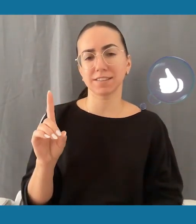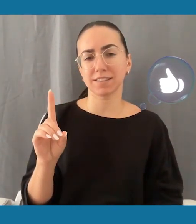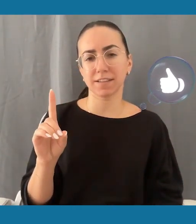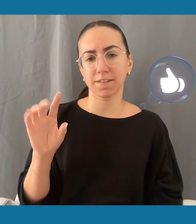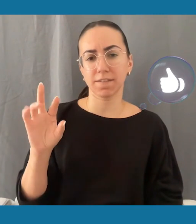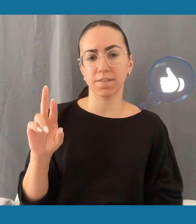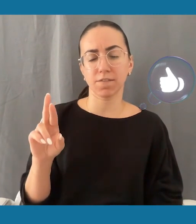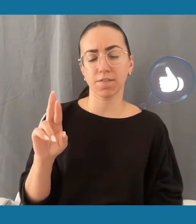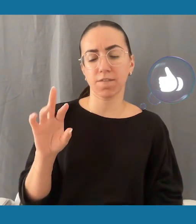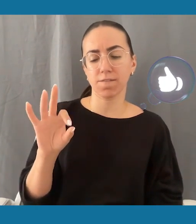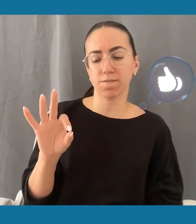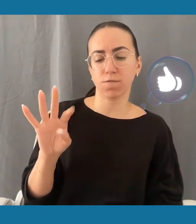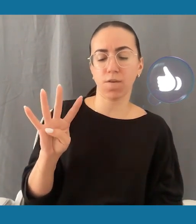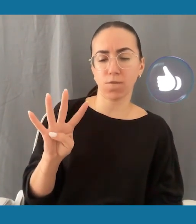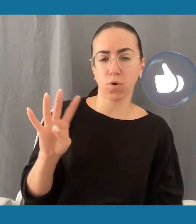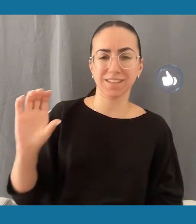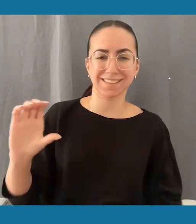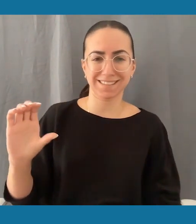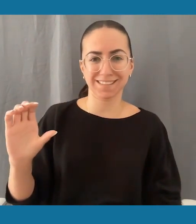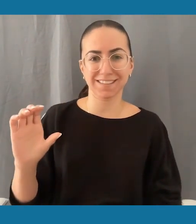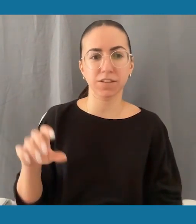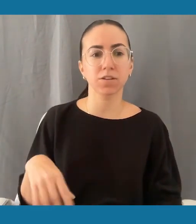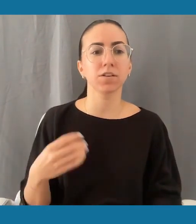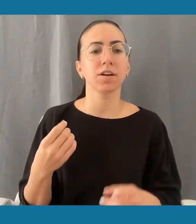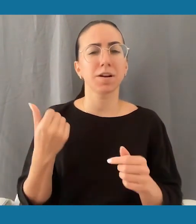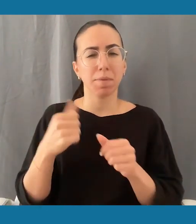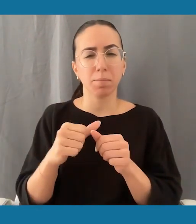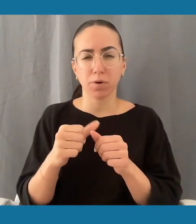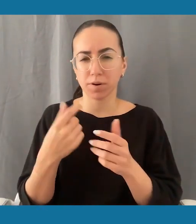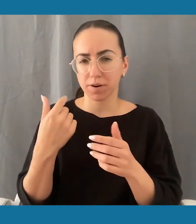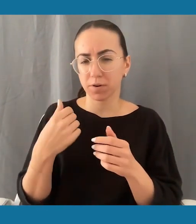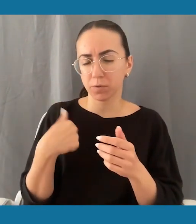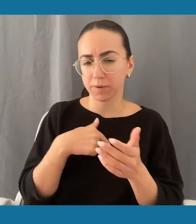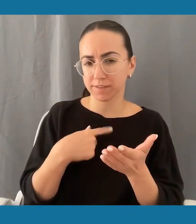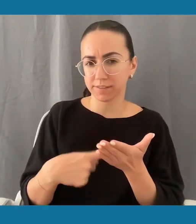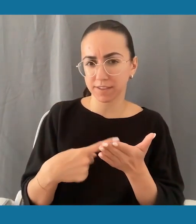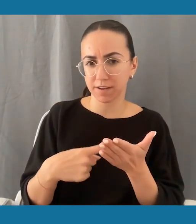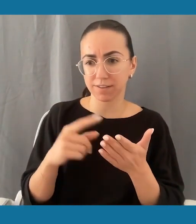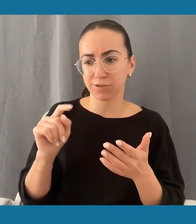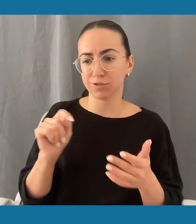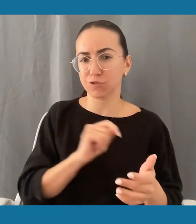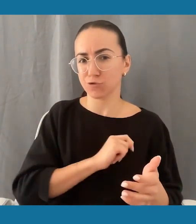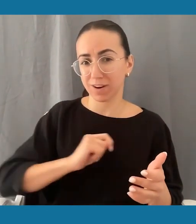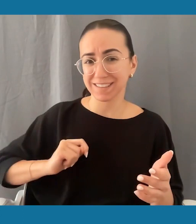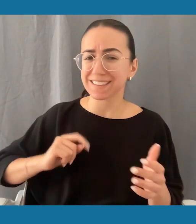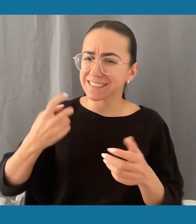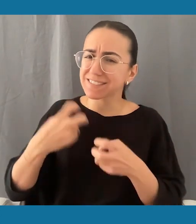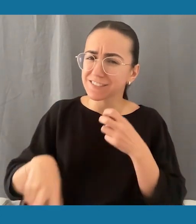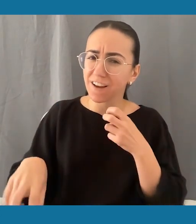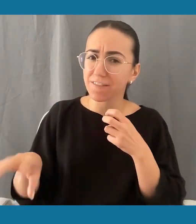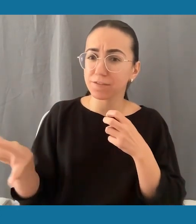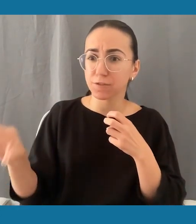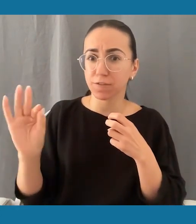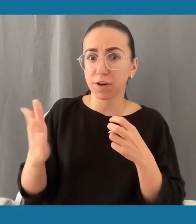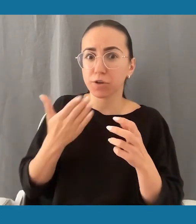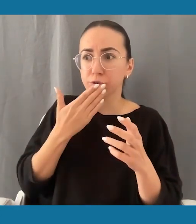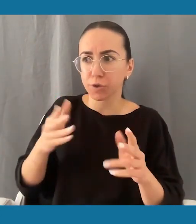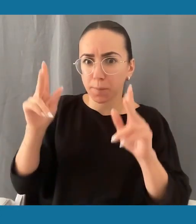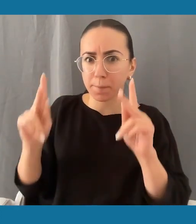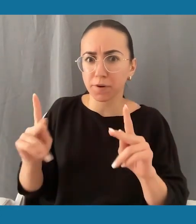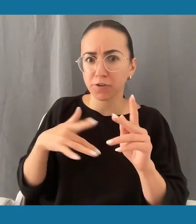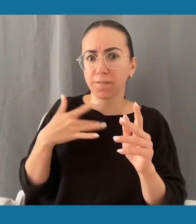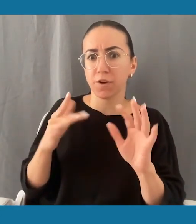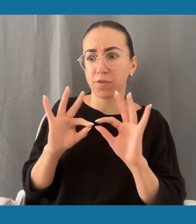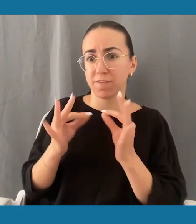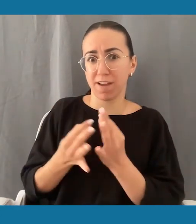or pooled trust over a first-party trust. Remember the trustee discussion that we had where I said it's very challenging to find a